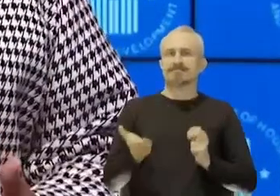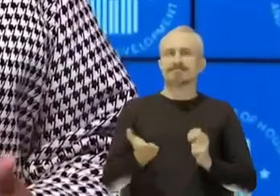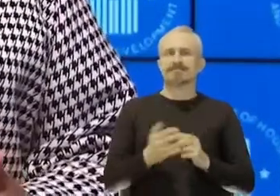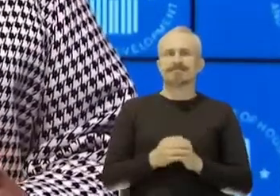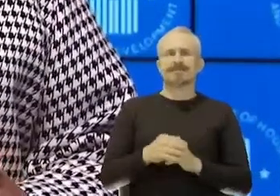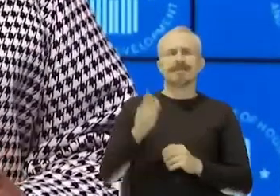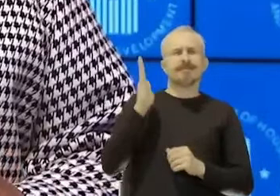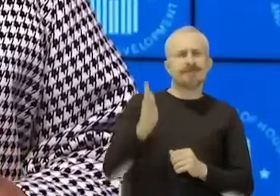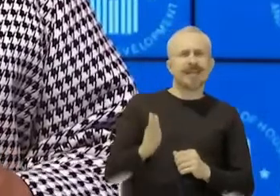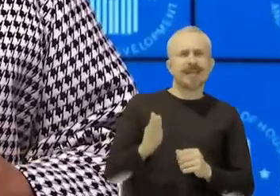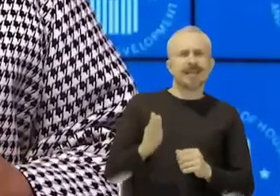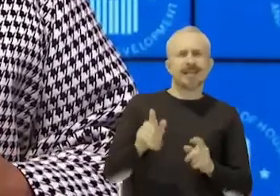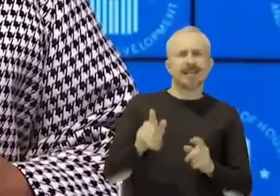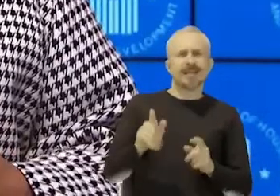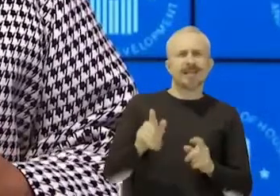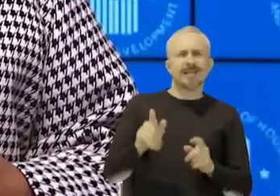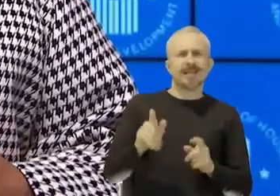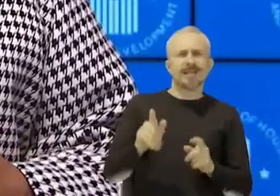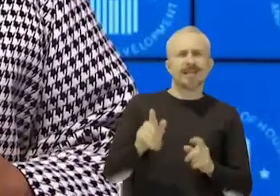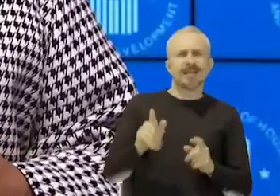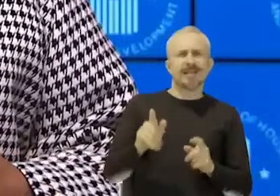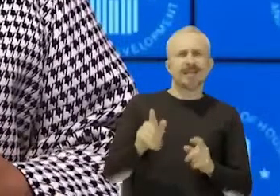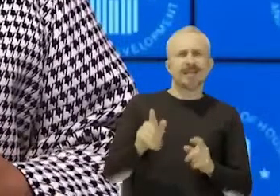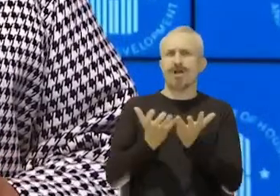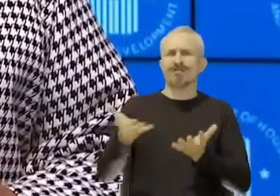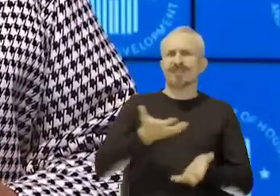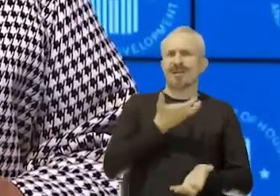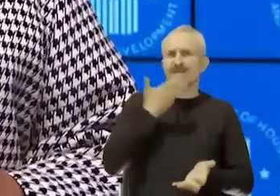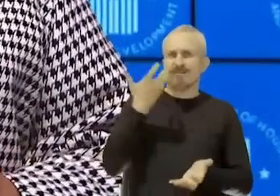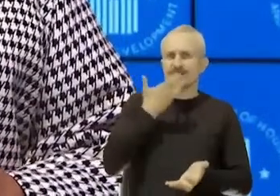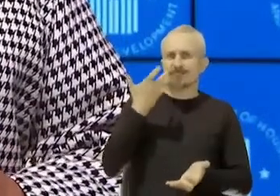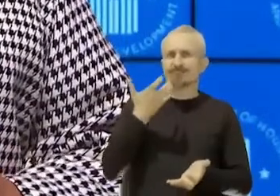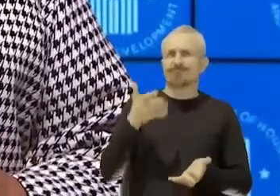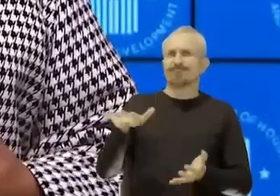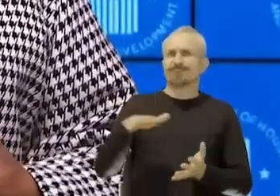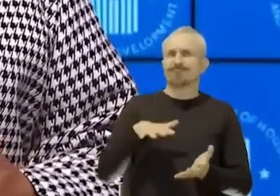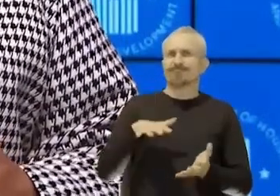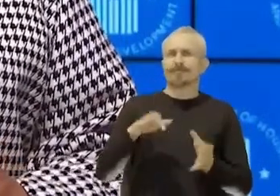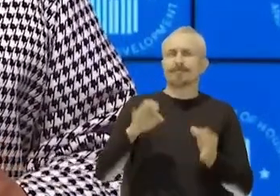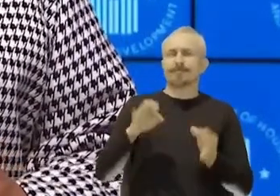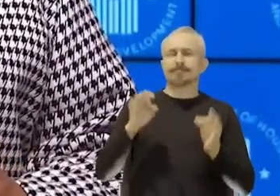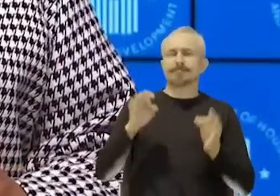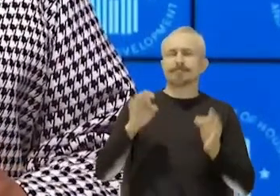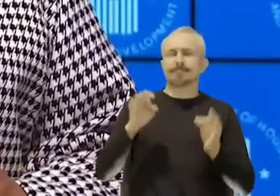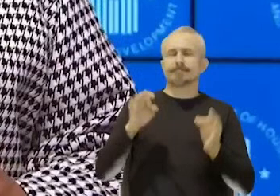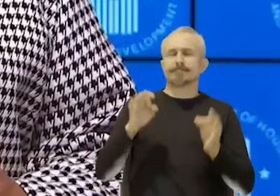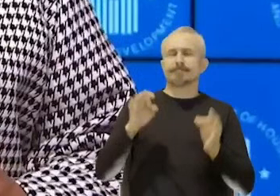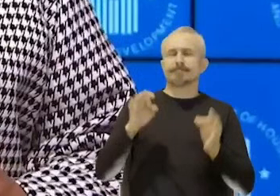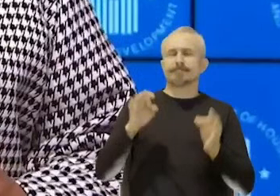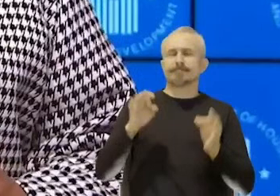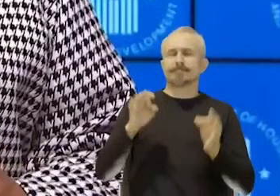we build cities and how we encourage the use of public space can allow us to provide spaces that are